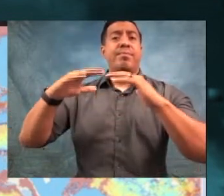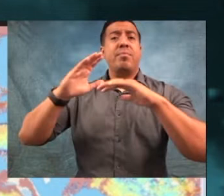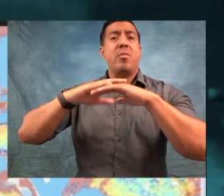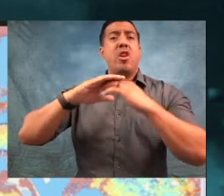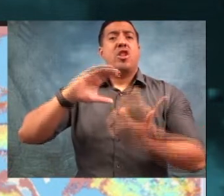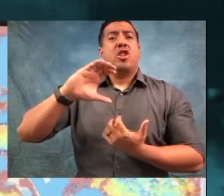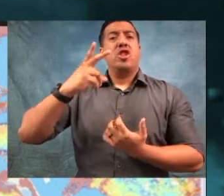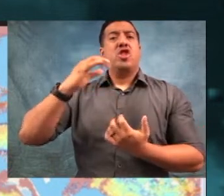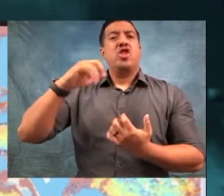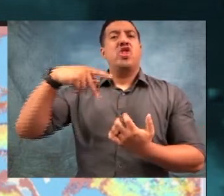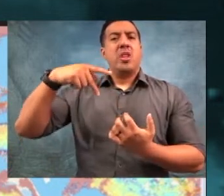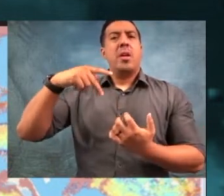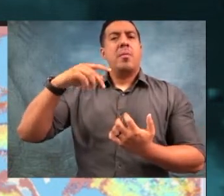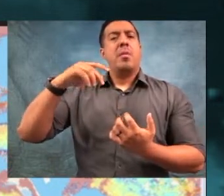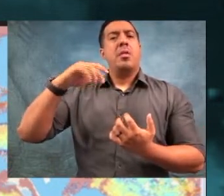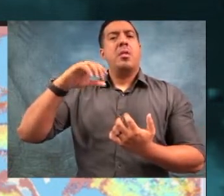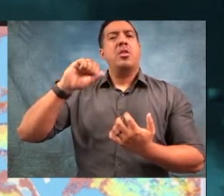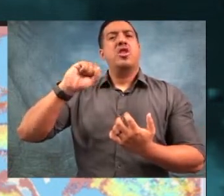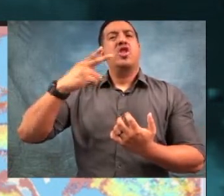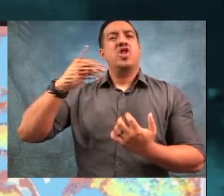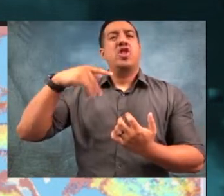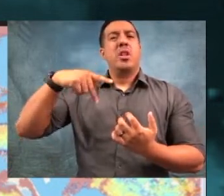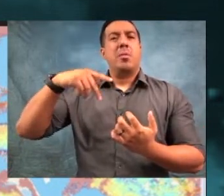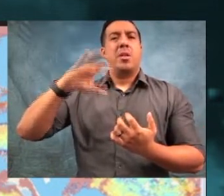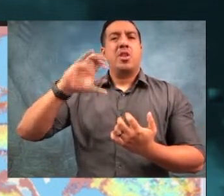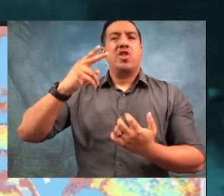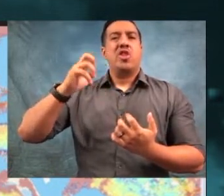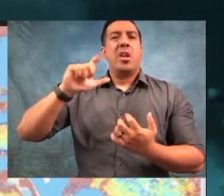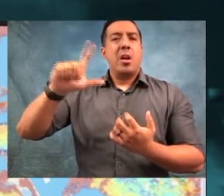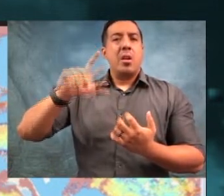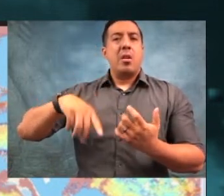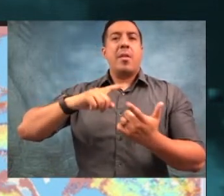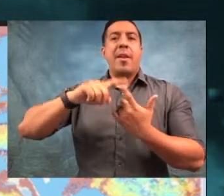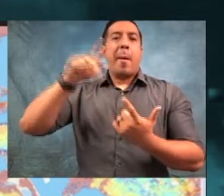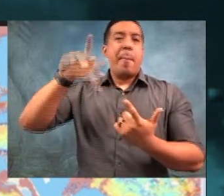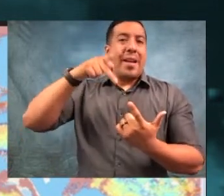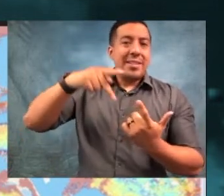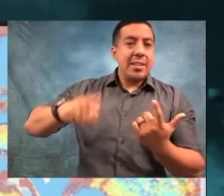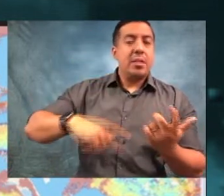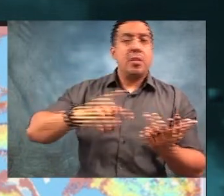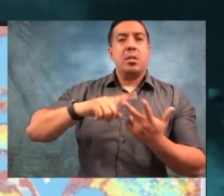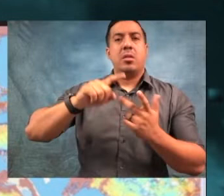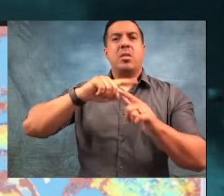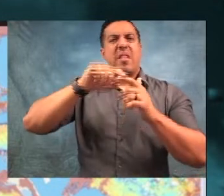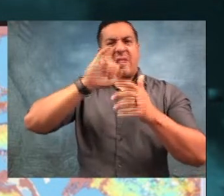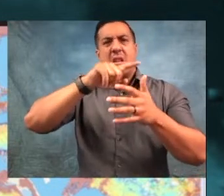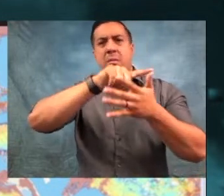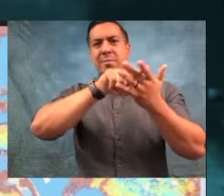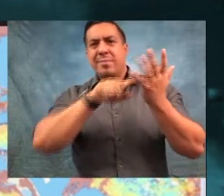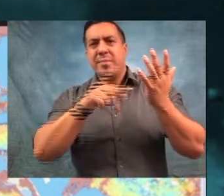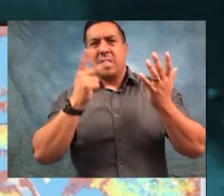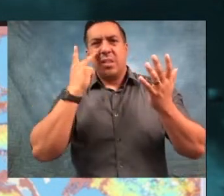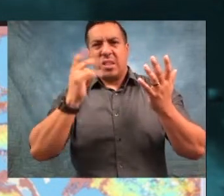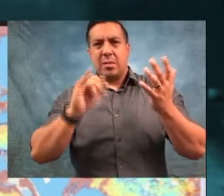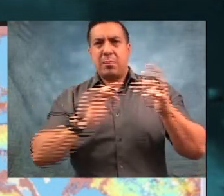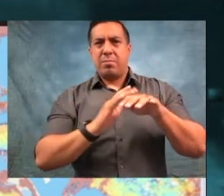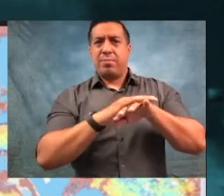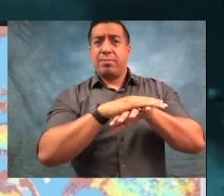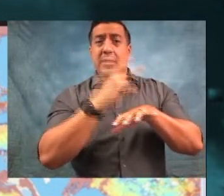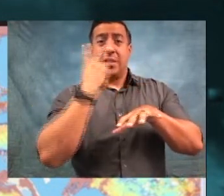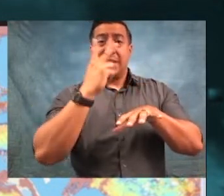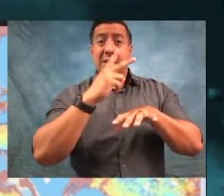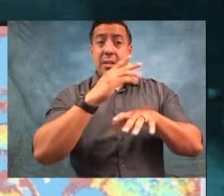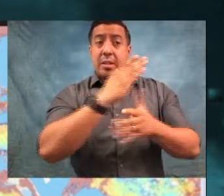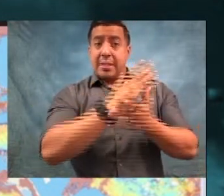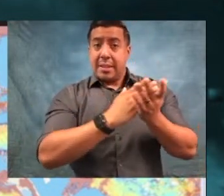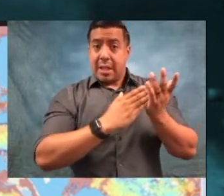the ship channel, areas like Channel View, Galena Park, Pasadena. So there are parts of